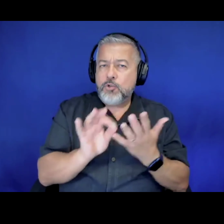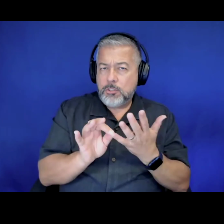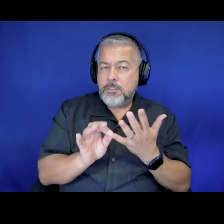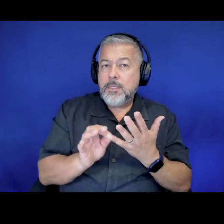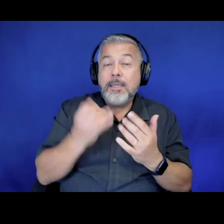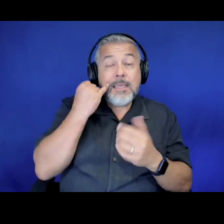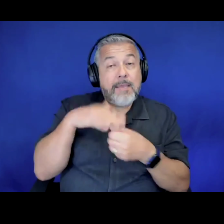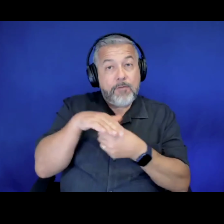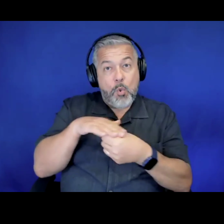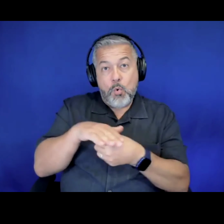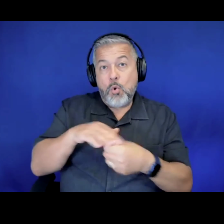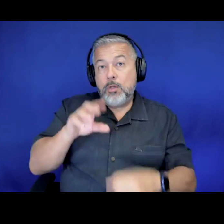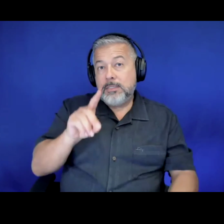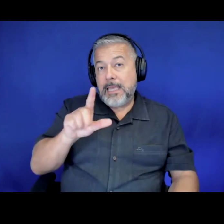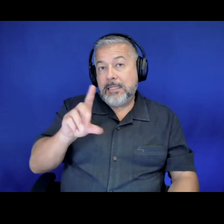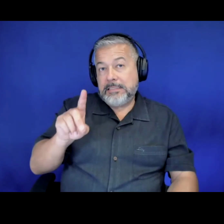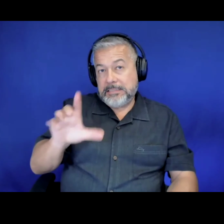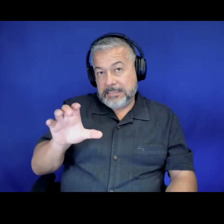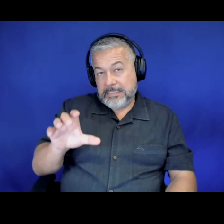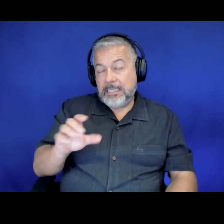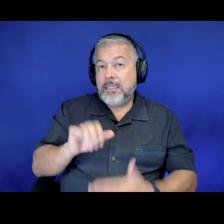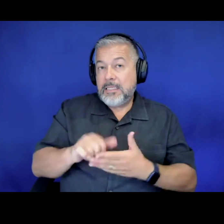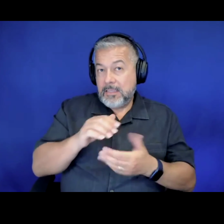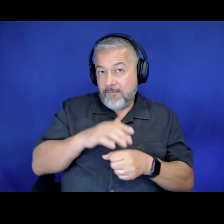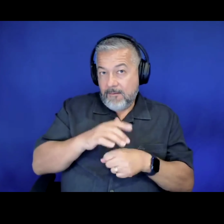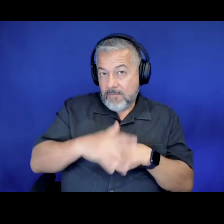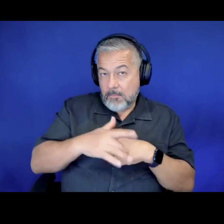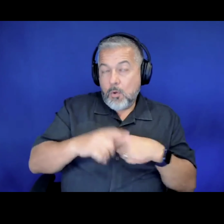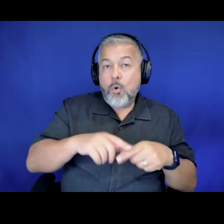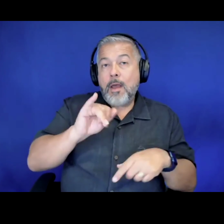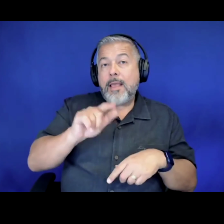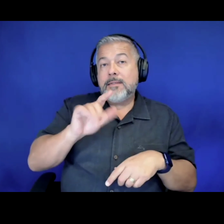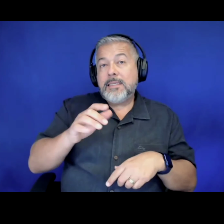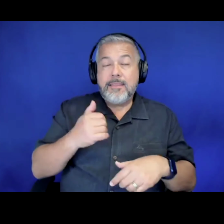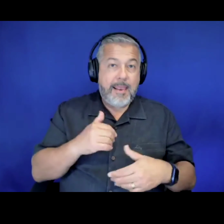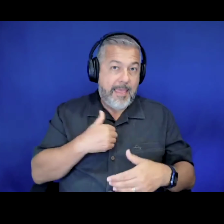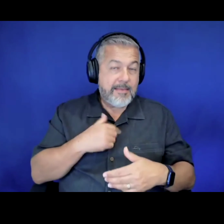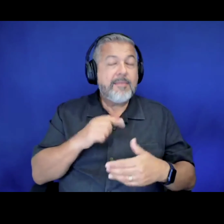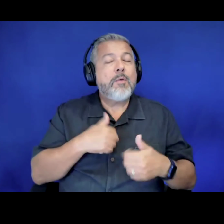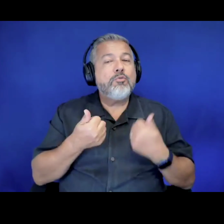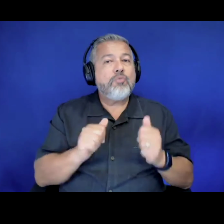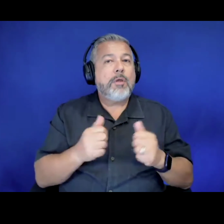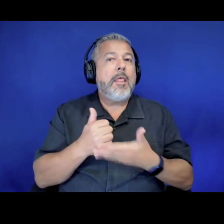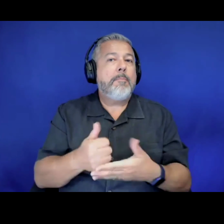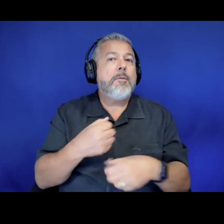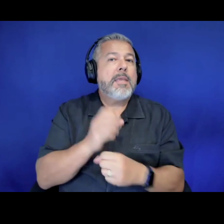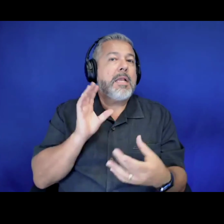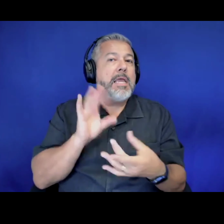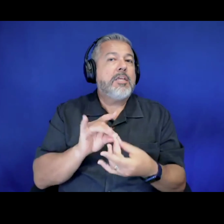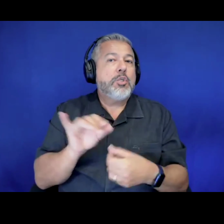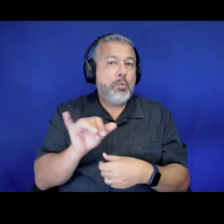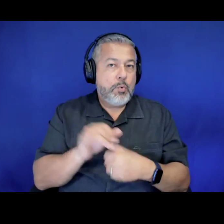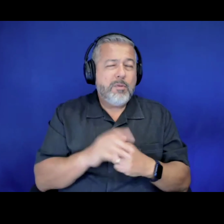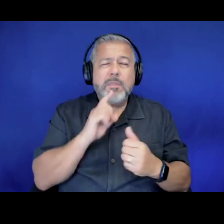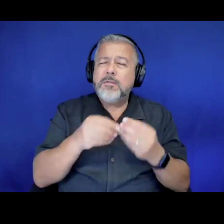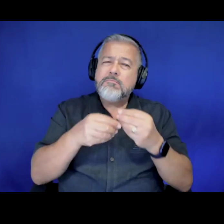local DLDC that is available or ILC that has it, they'll also try to help you get that connection as well. So there's a